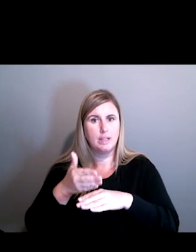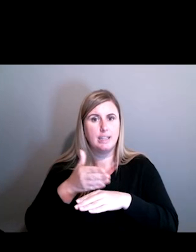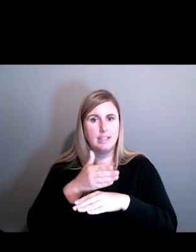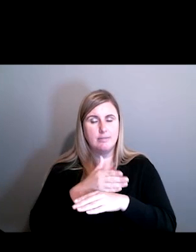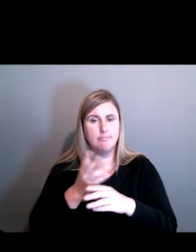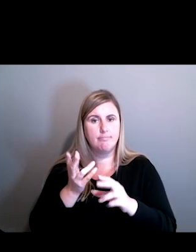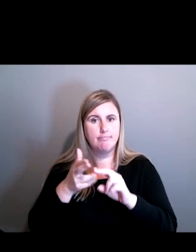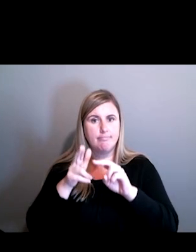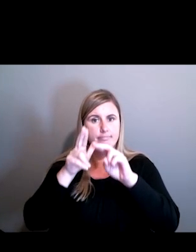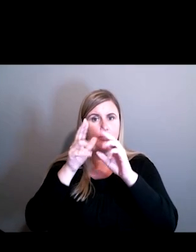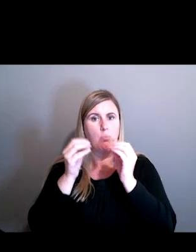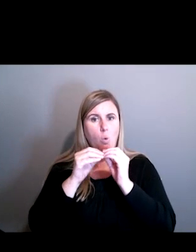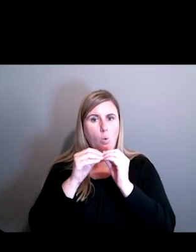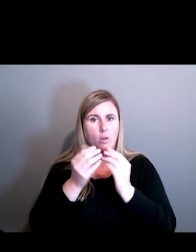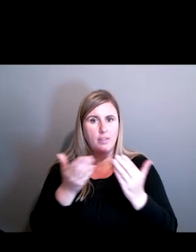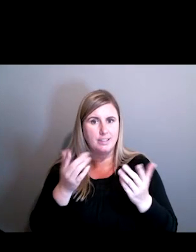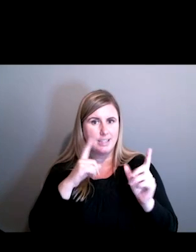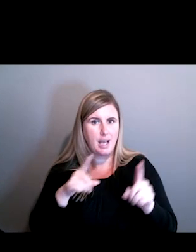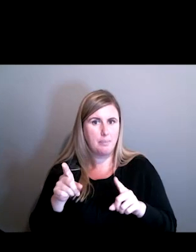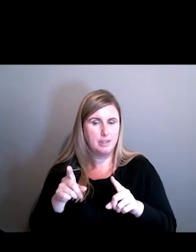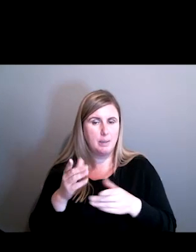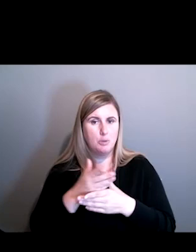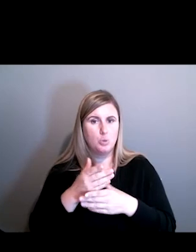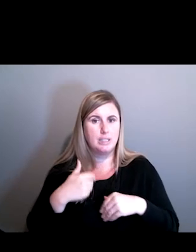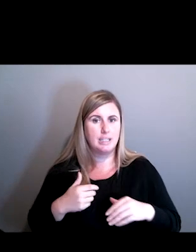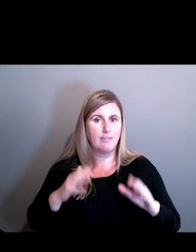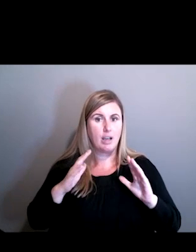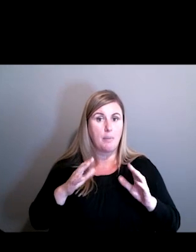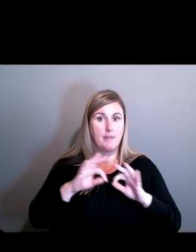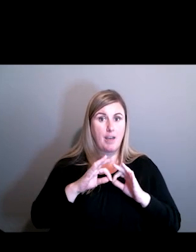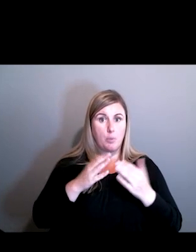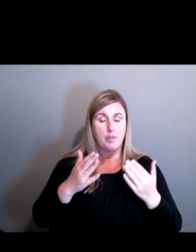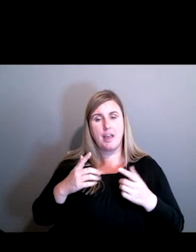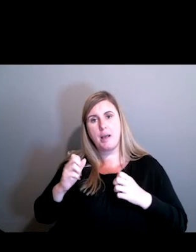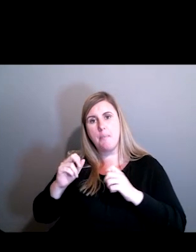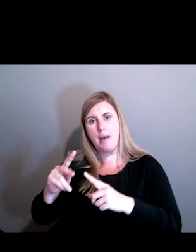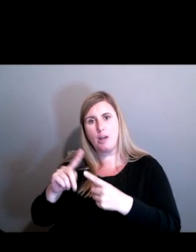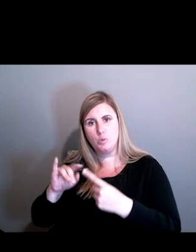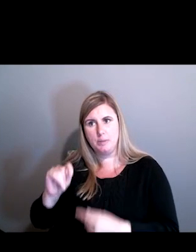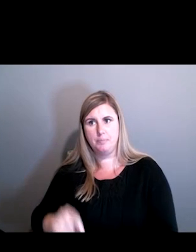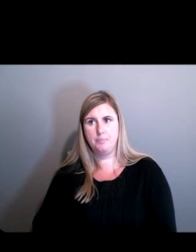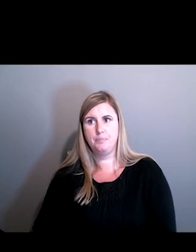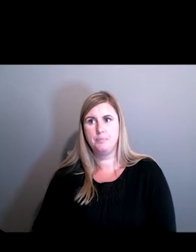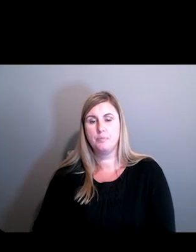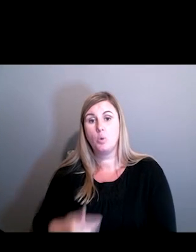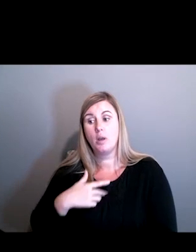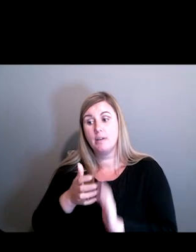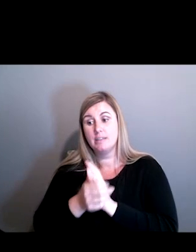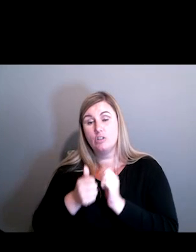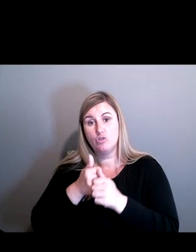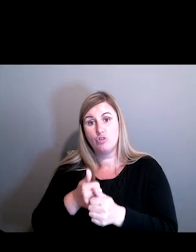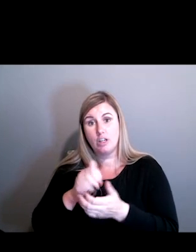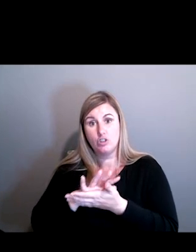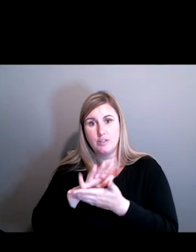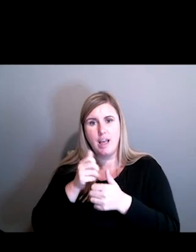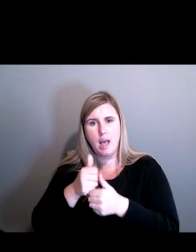it more and more things happen in between giving up that valuable thing and then coming back to it. We have a skill tracking sheet that helps break